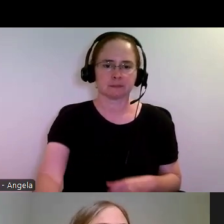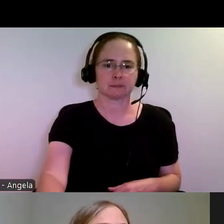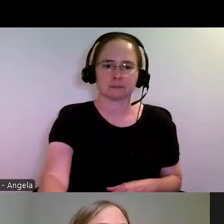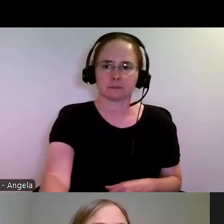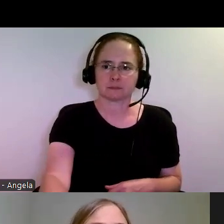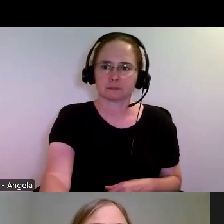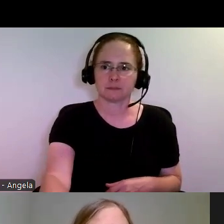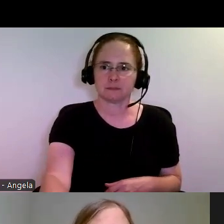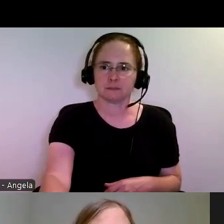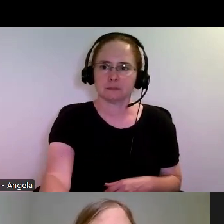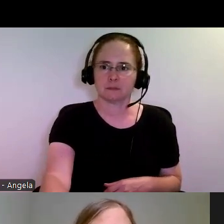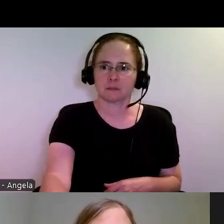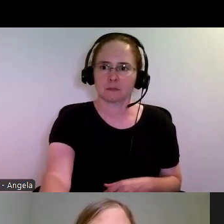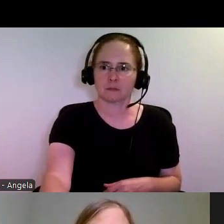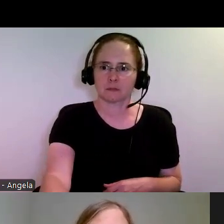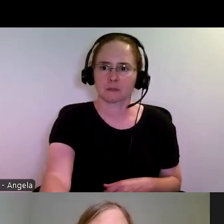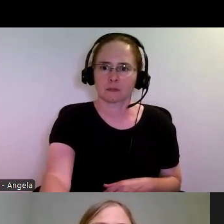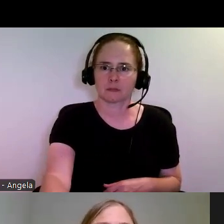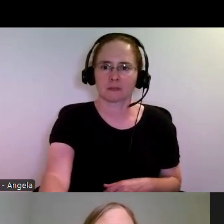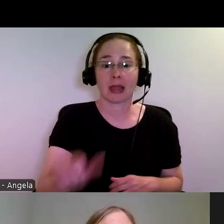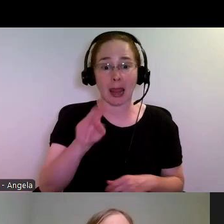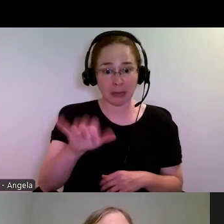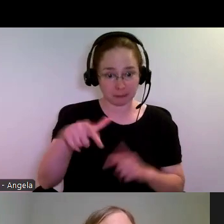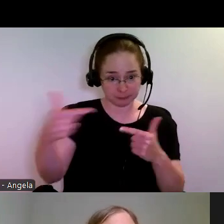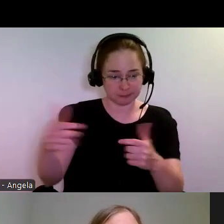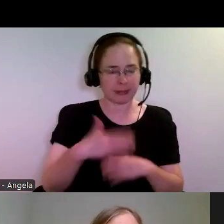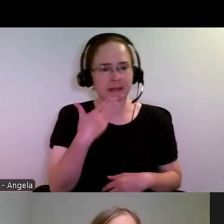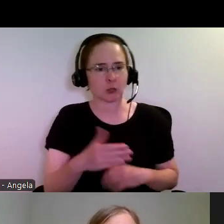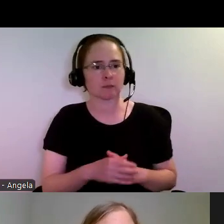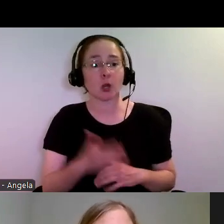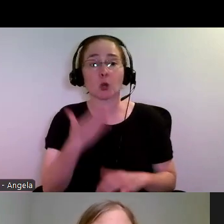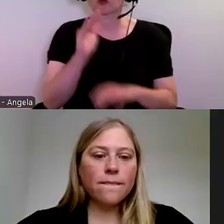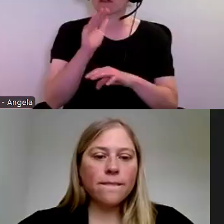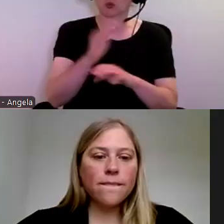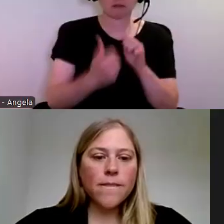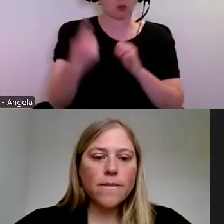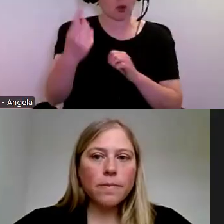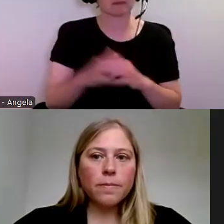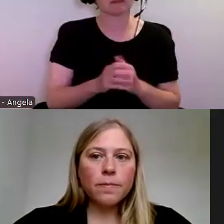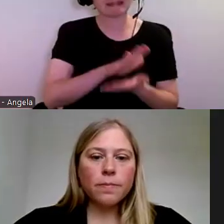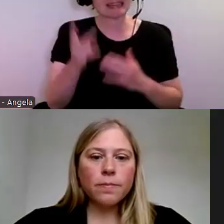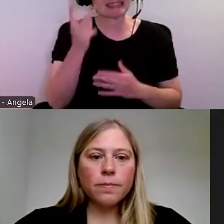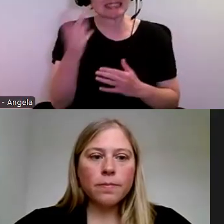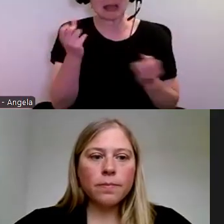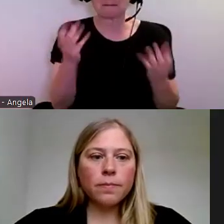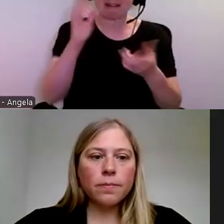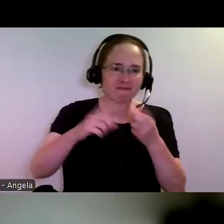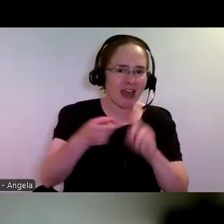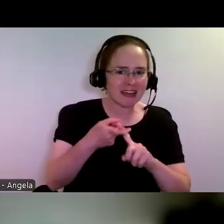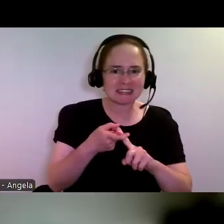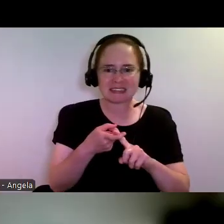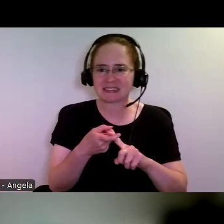Amy, I'll turn it over to you. Thank you, Leah. So good afternoon, everybody. It's nice to see so many friends